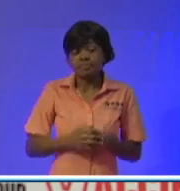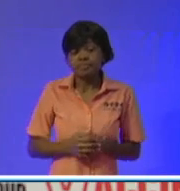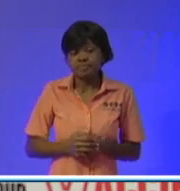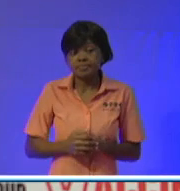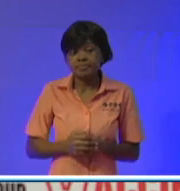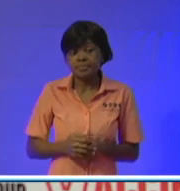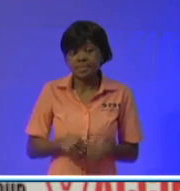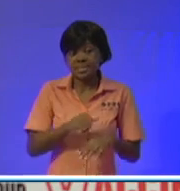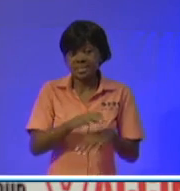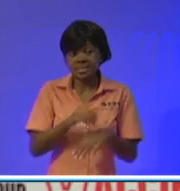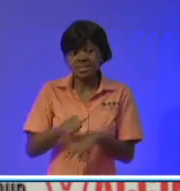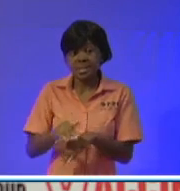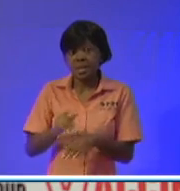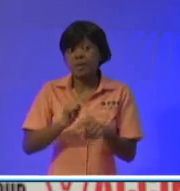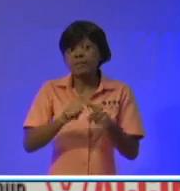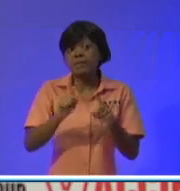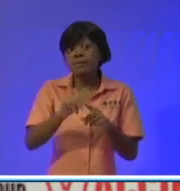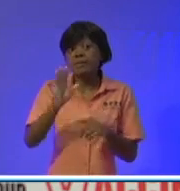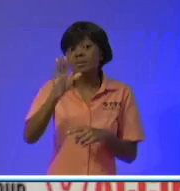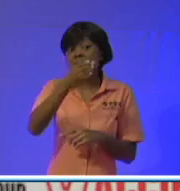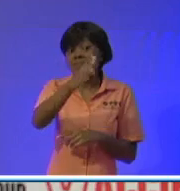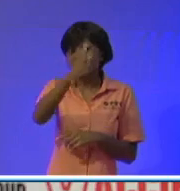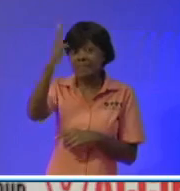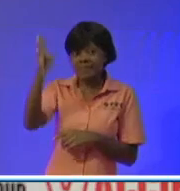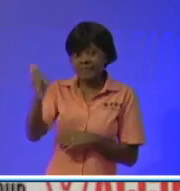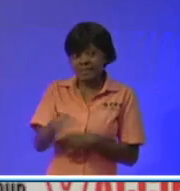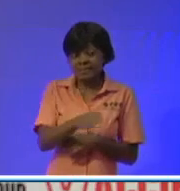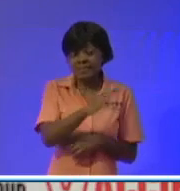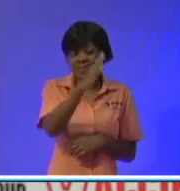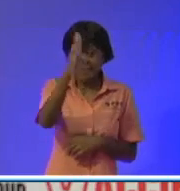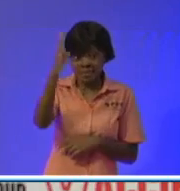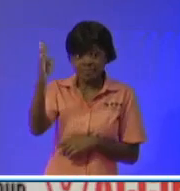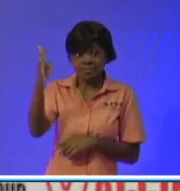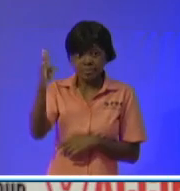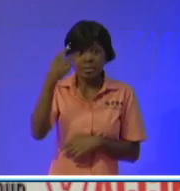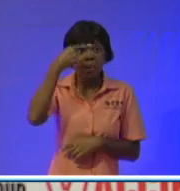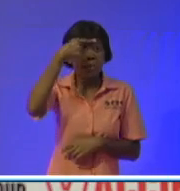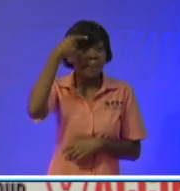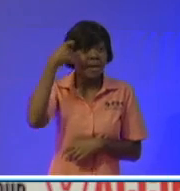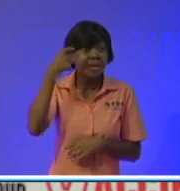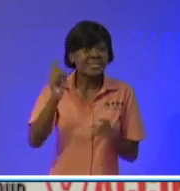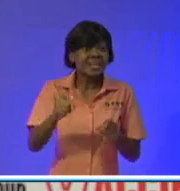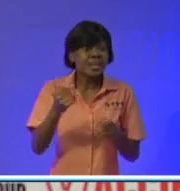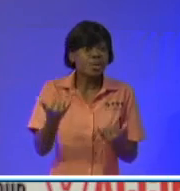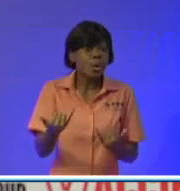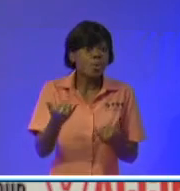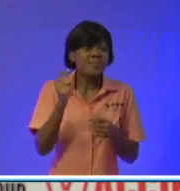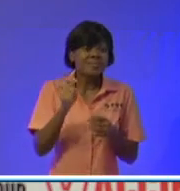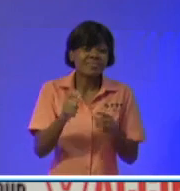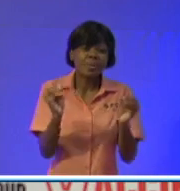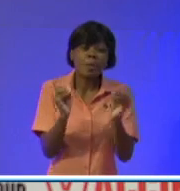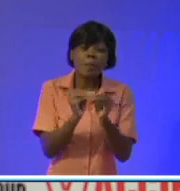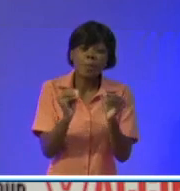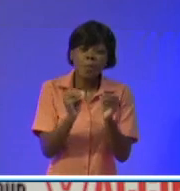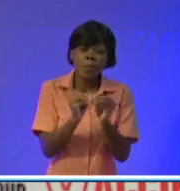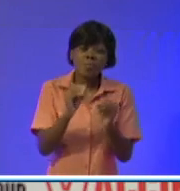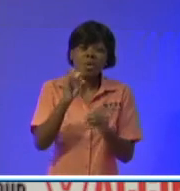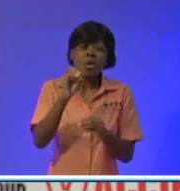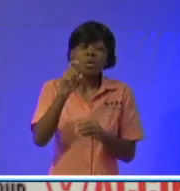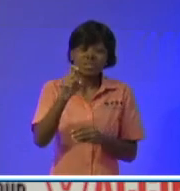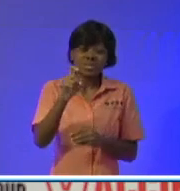meet the increasing need for that type of oxygen therapy at our now